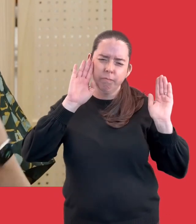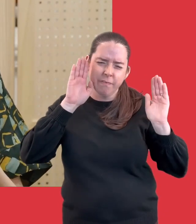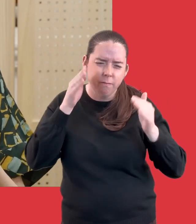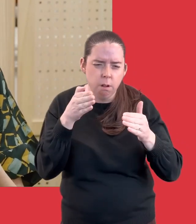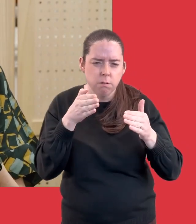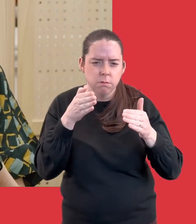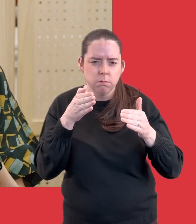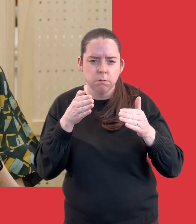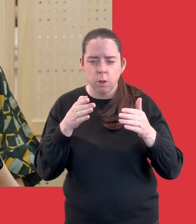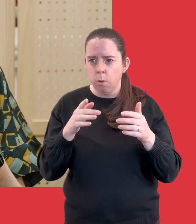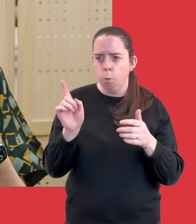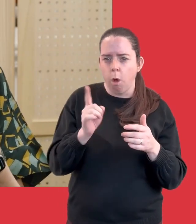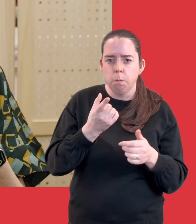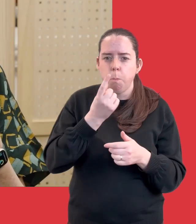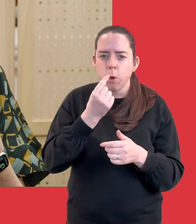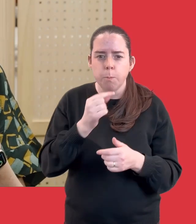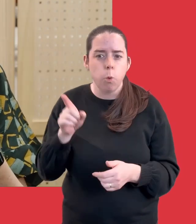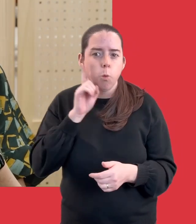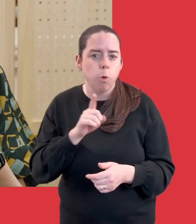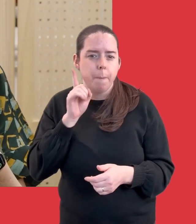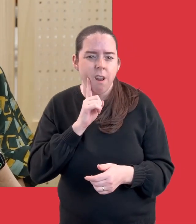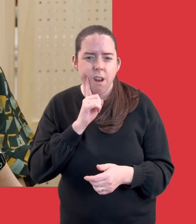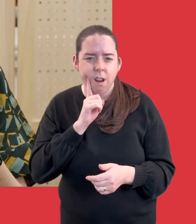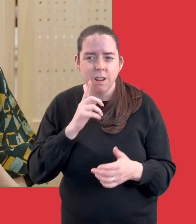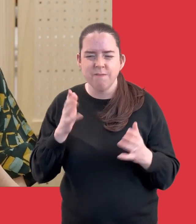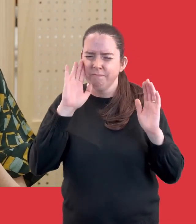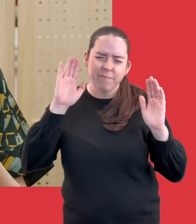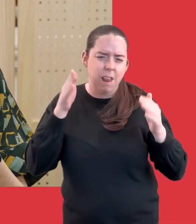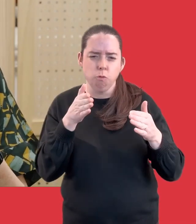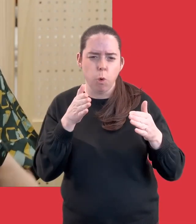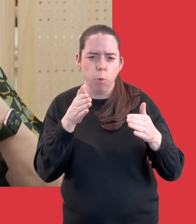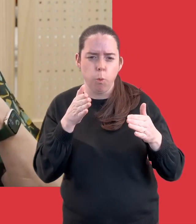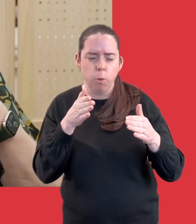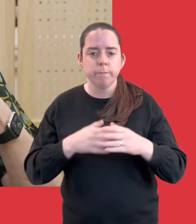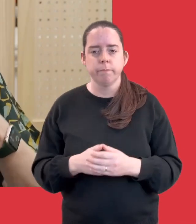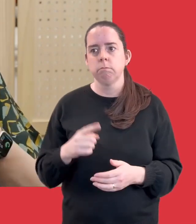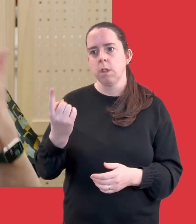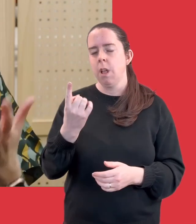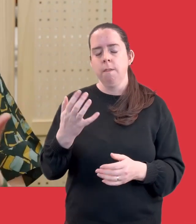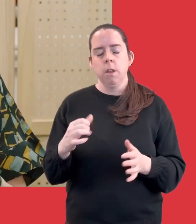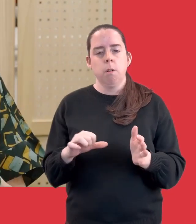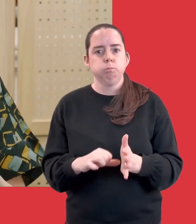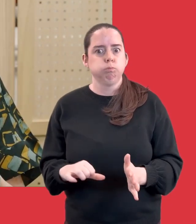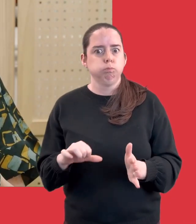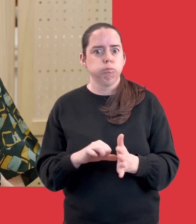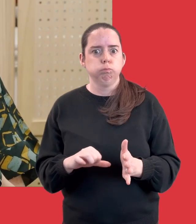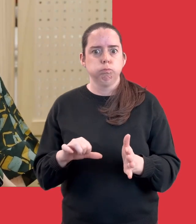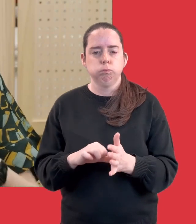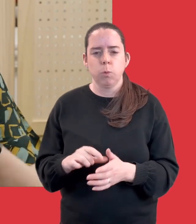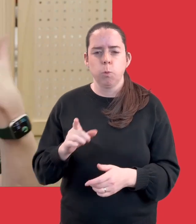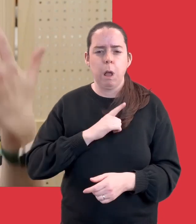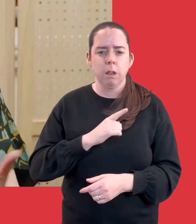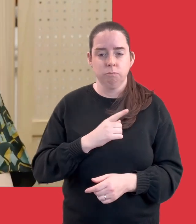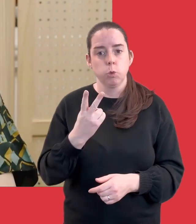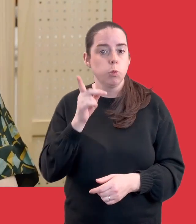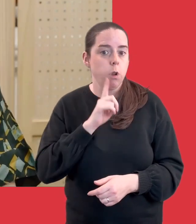and a narrow set of thinking about what was possible for girls and women. So she had a challenging time, because